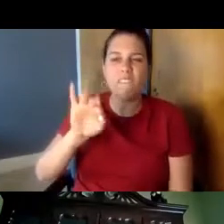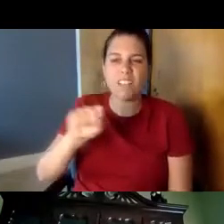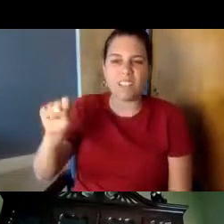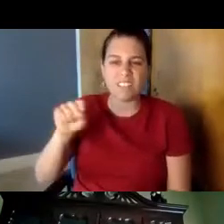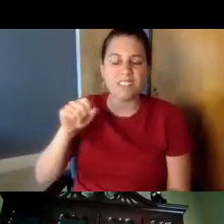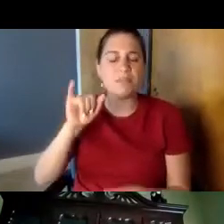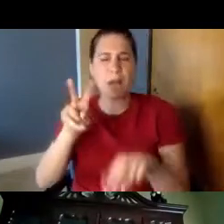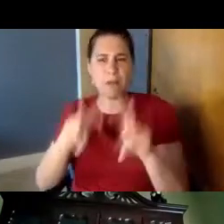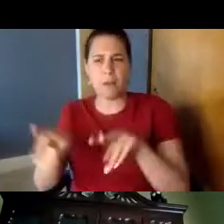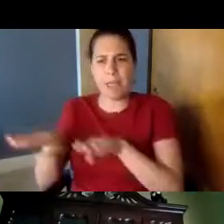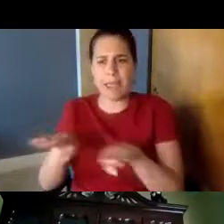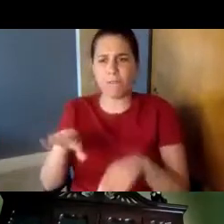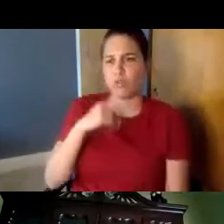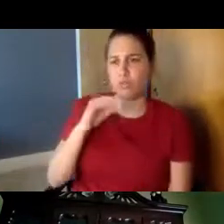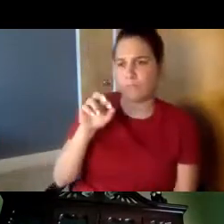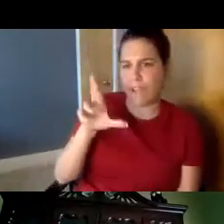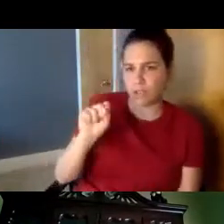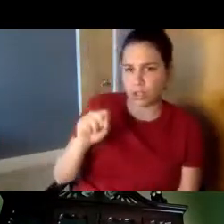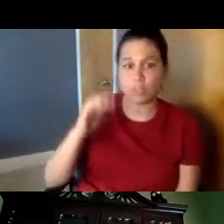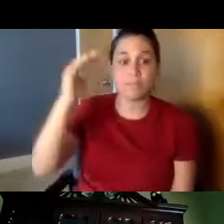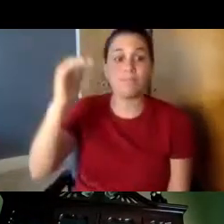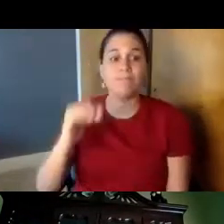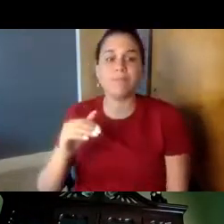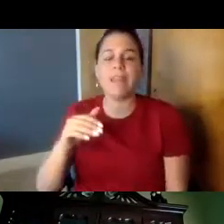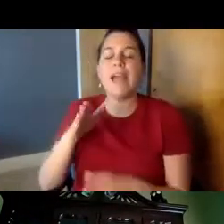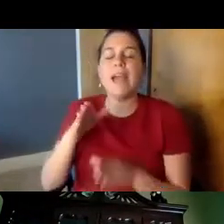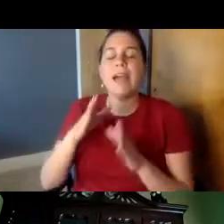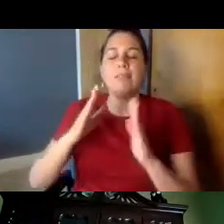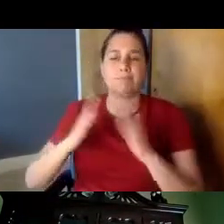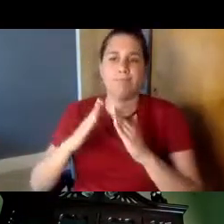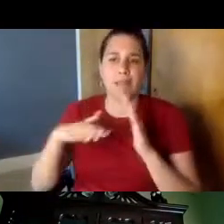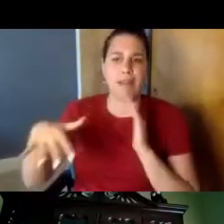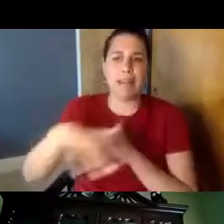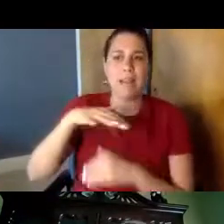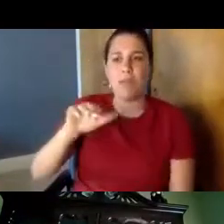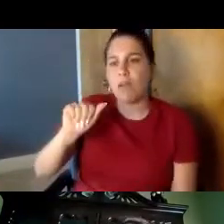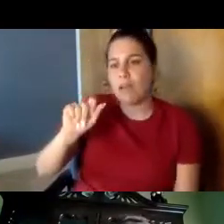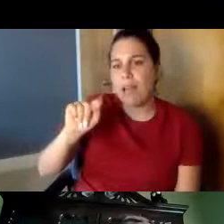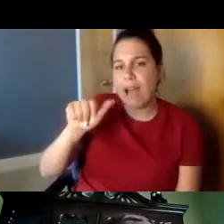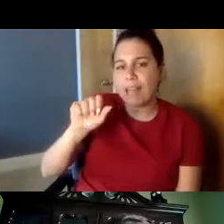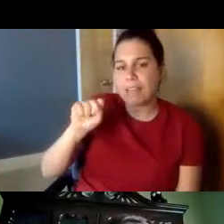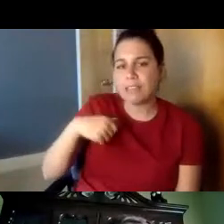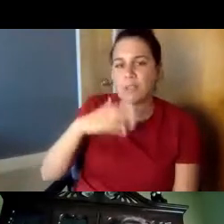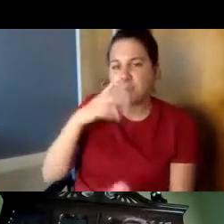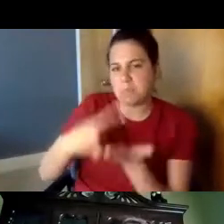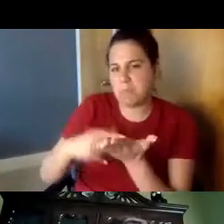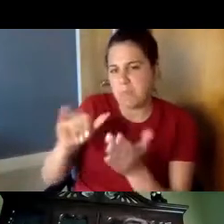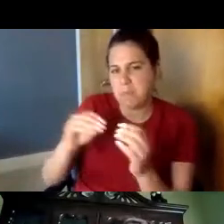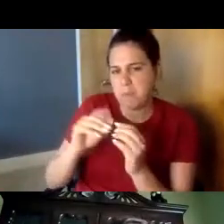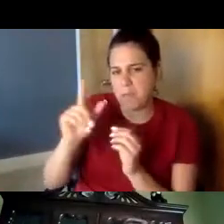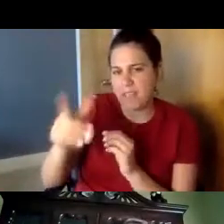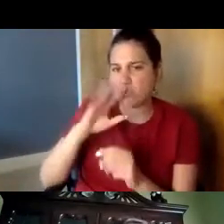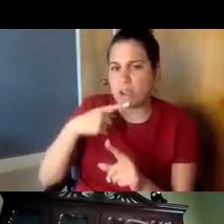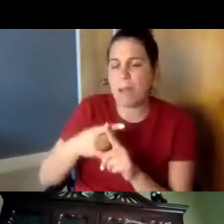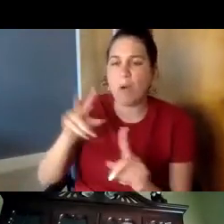And finally, we used the Neighborhood Atlas to understand the Area Deprivation Index, which I'll talk about later on.